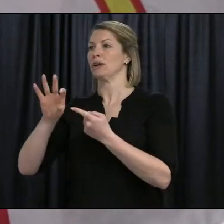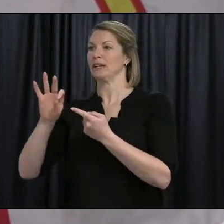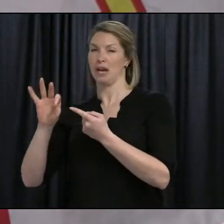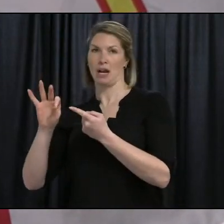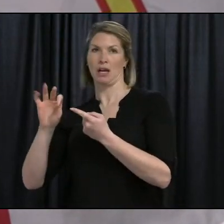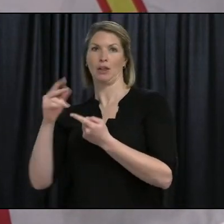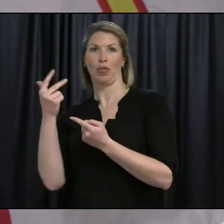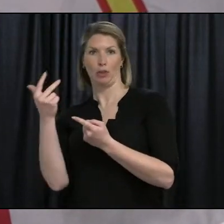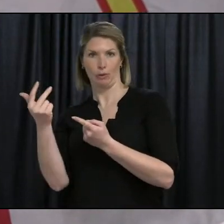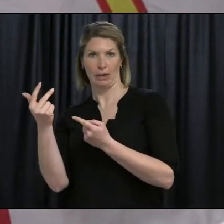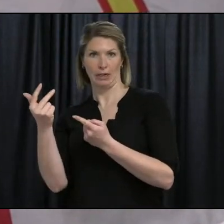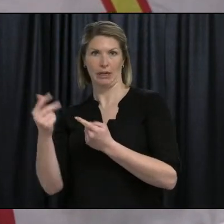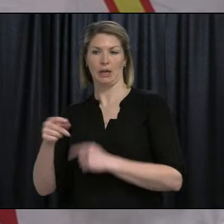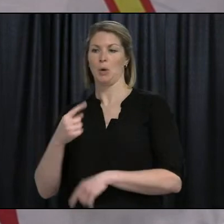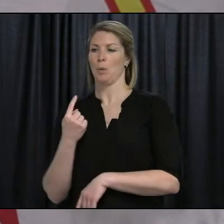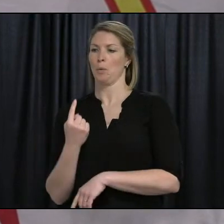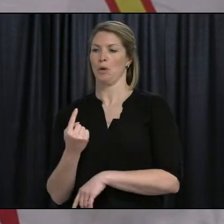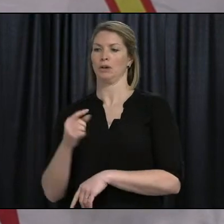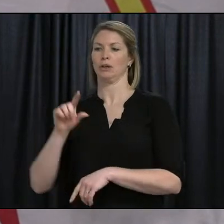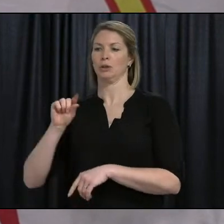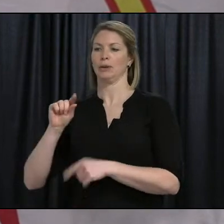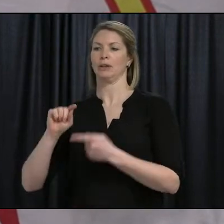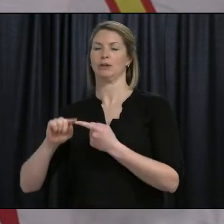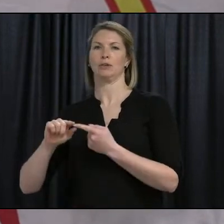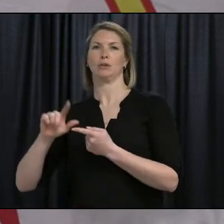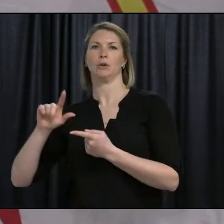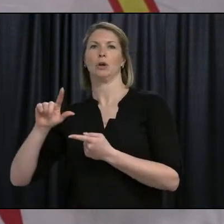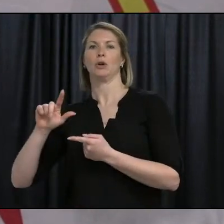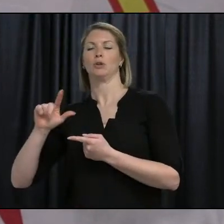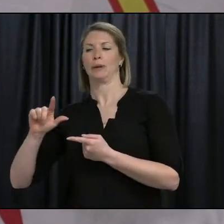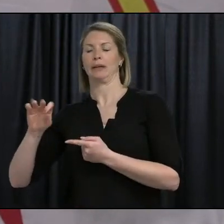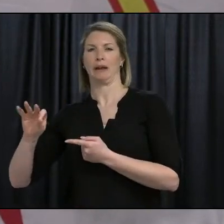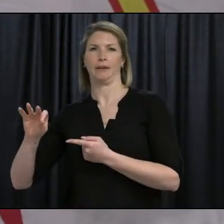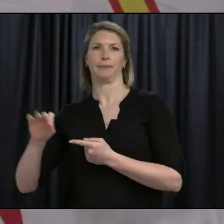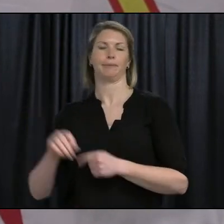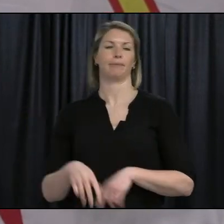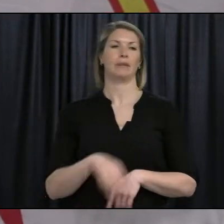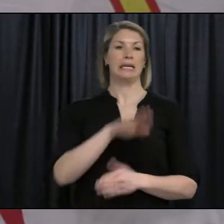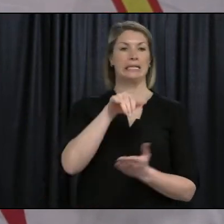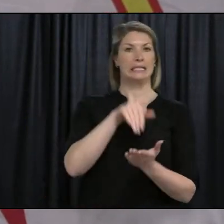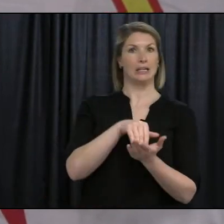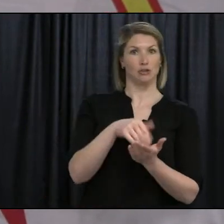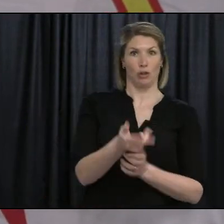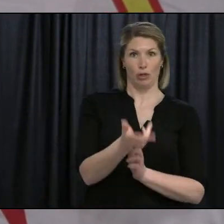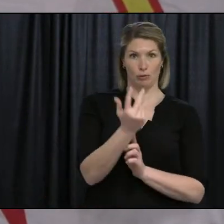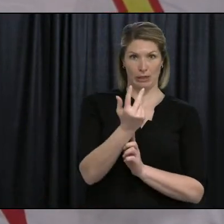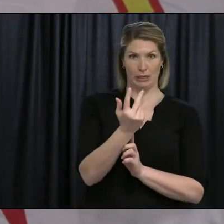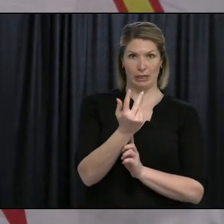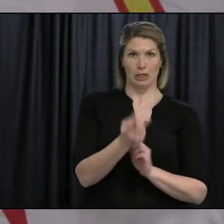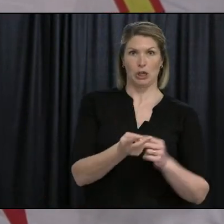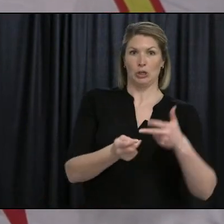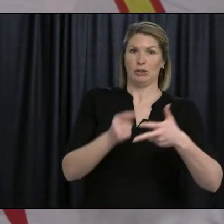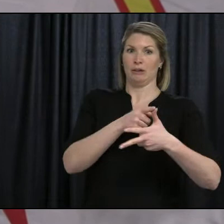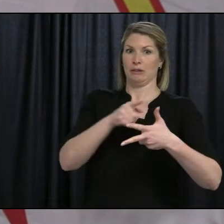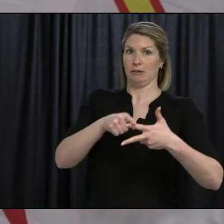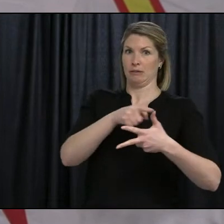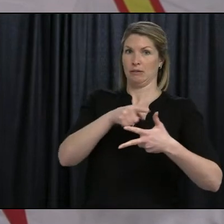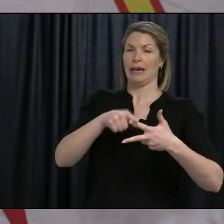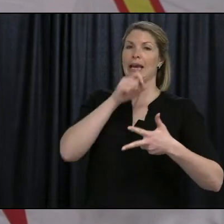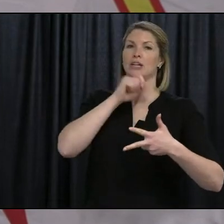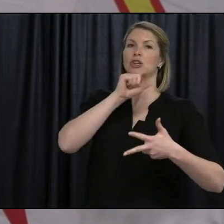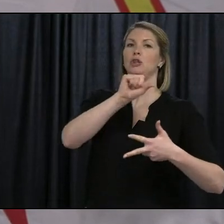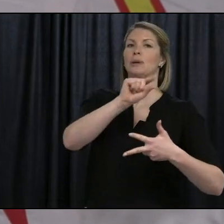third is between 20 and 39 years. 3 cases are in Central Health. 2 individuals are between the ages of 20